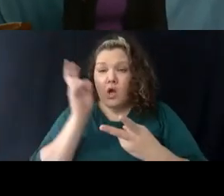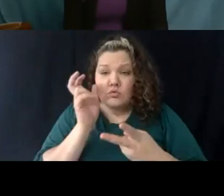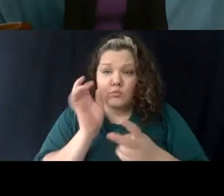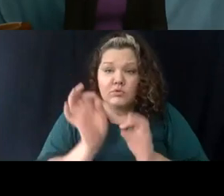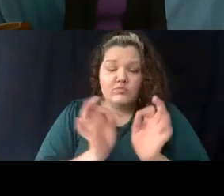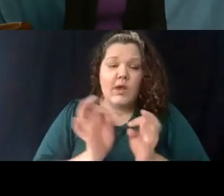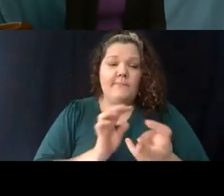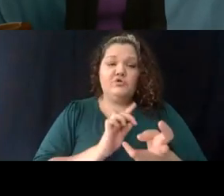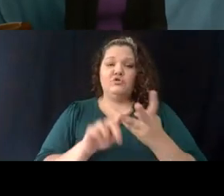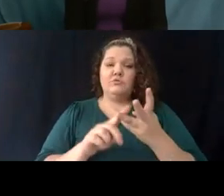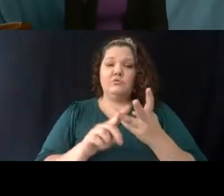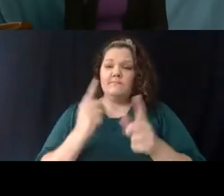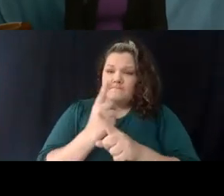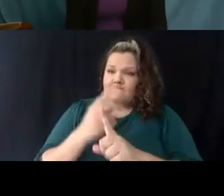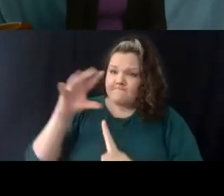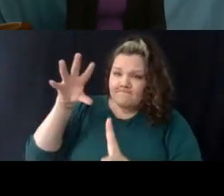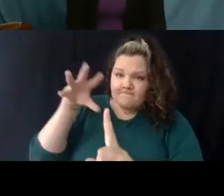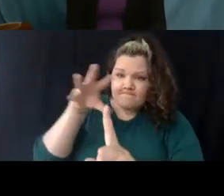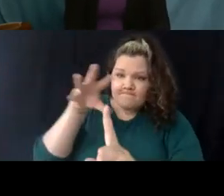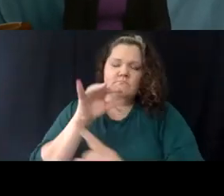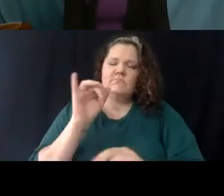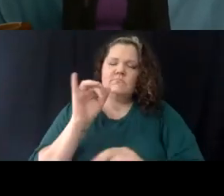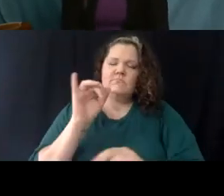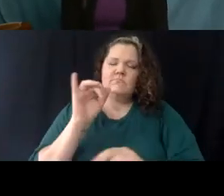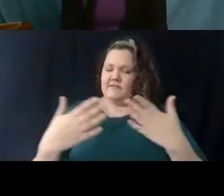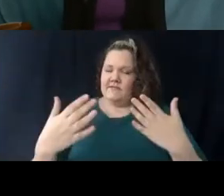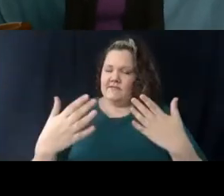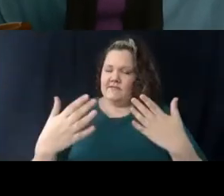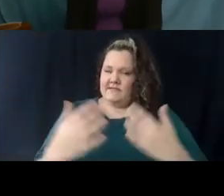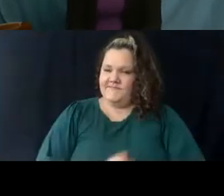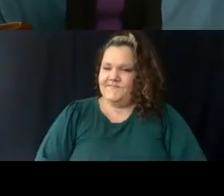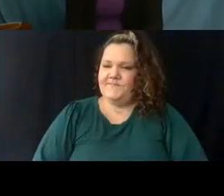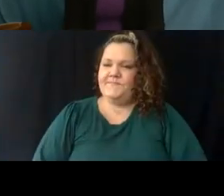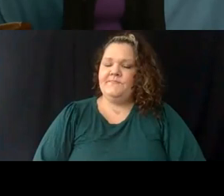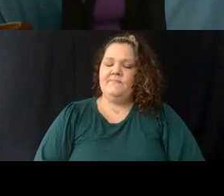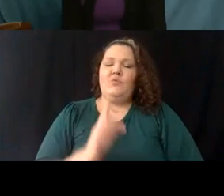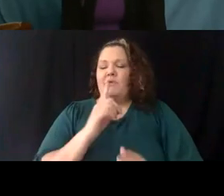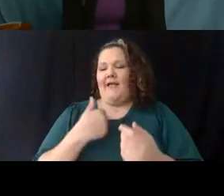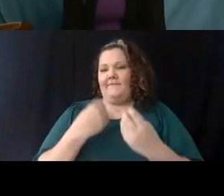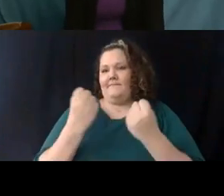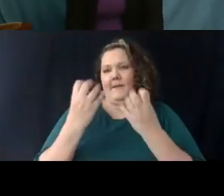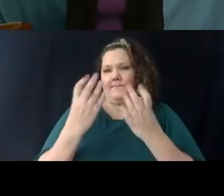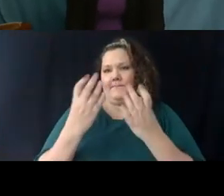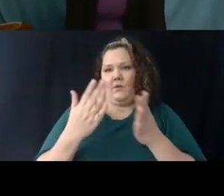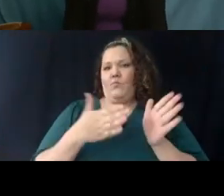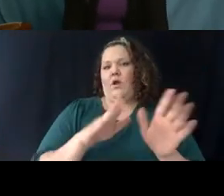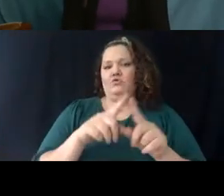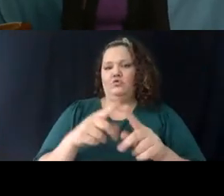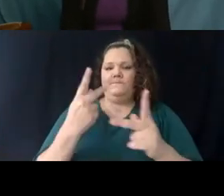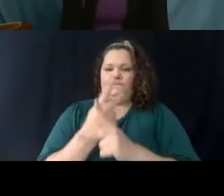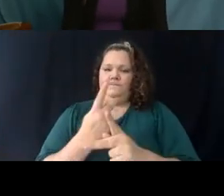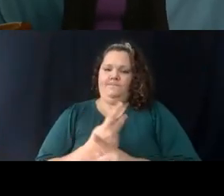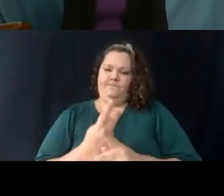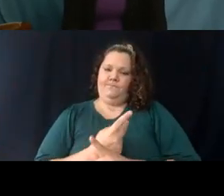So asking folks to take a look and, you know, perhaps they'll tell you need captioning or contrast needs to be changed or